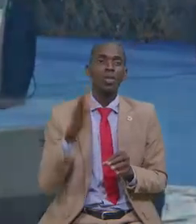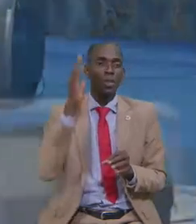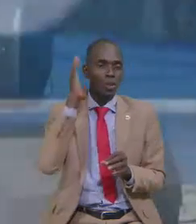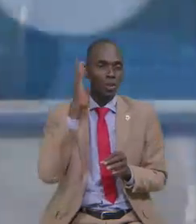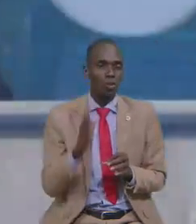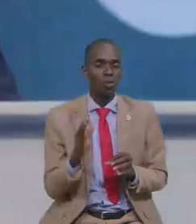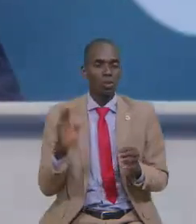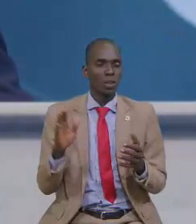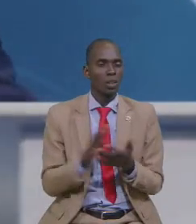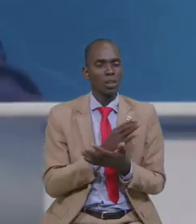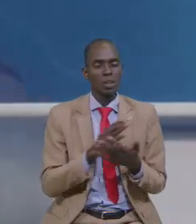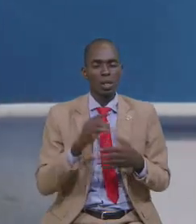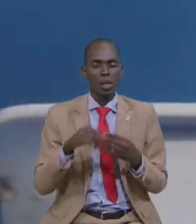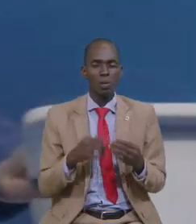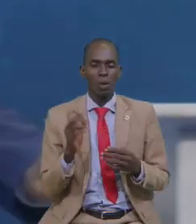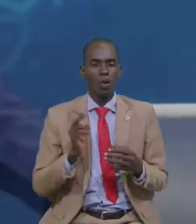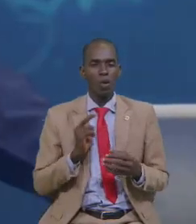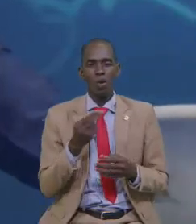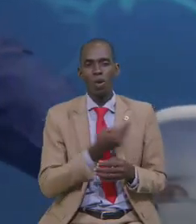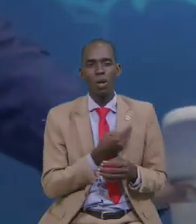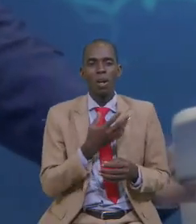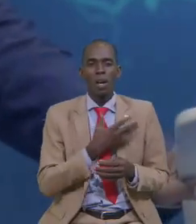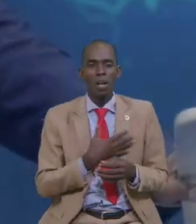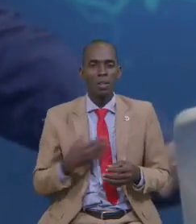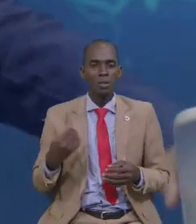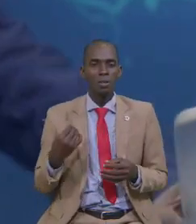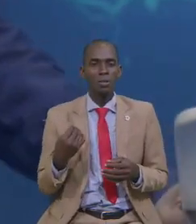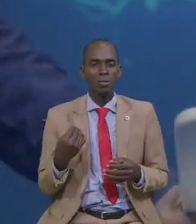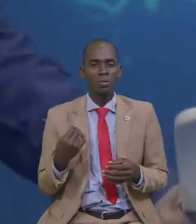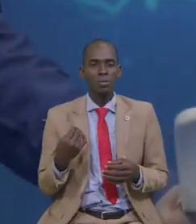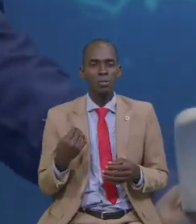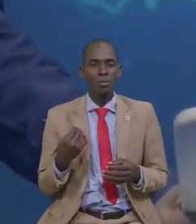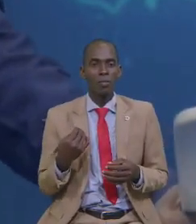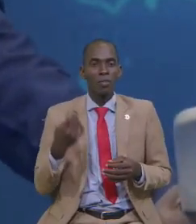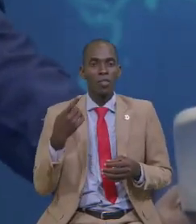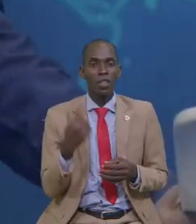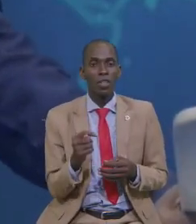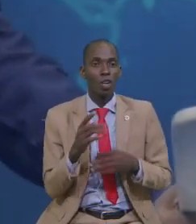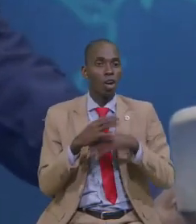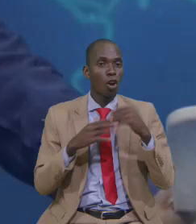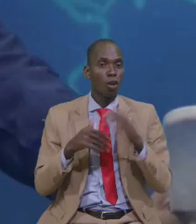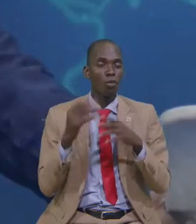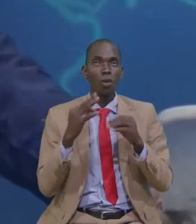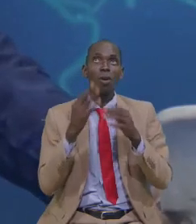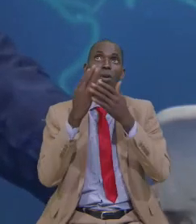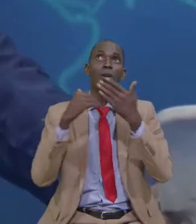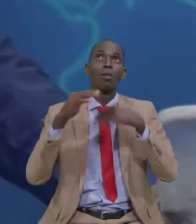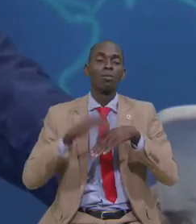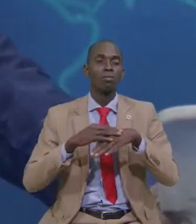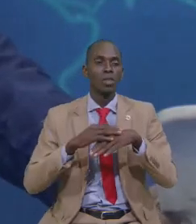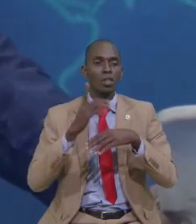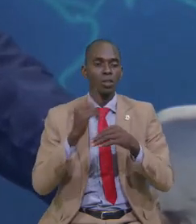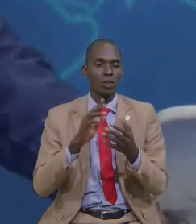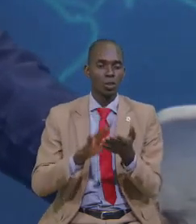about us and leave heaven, the comfort of heaven, the glory of